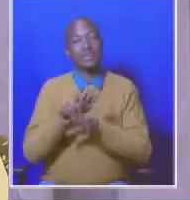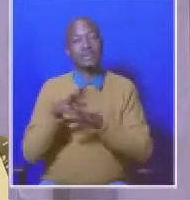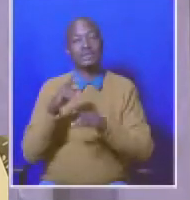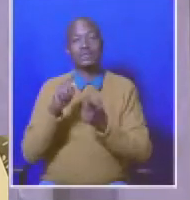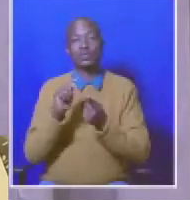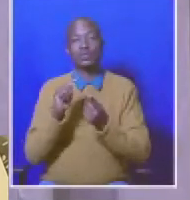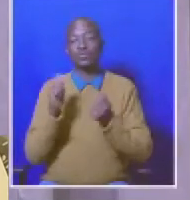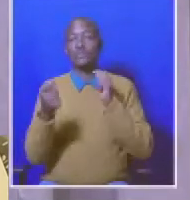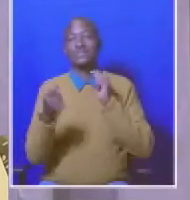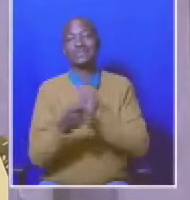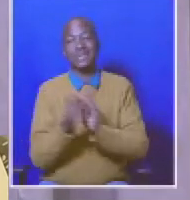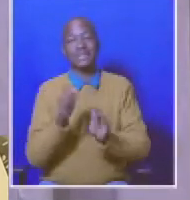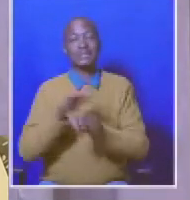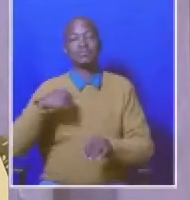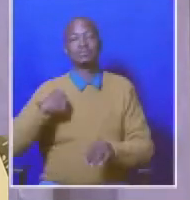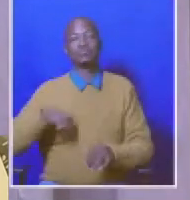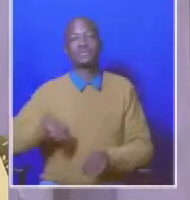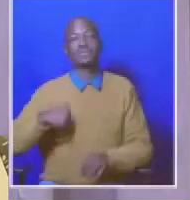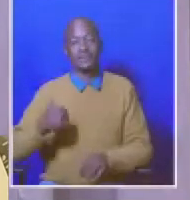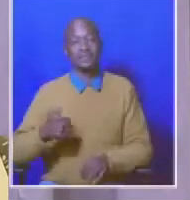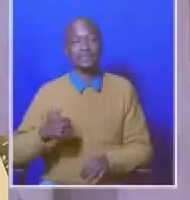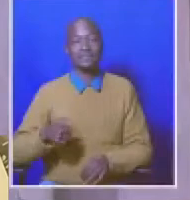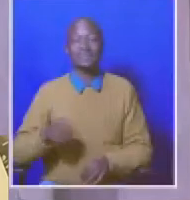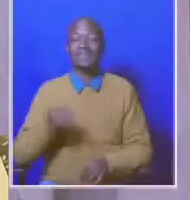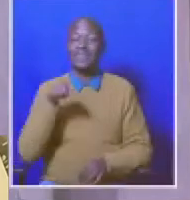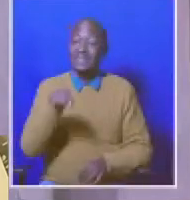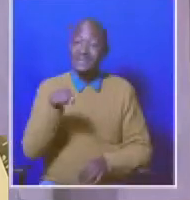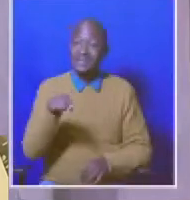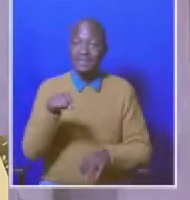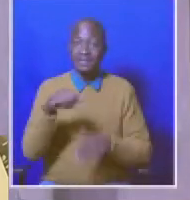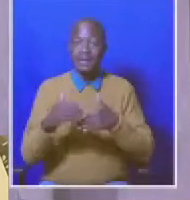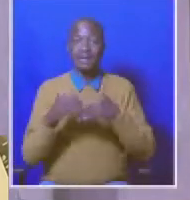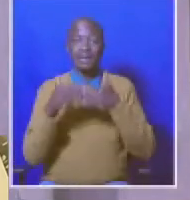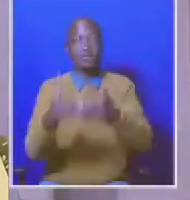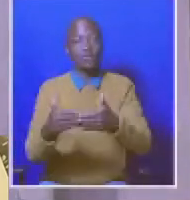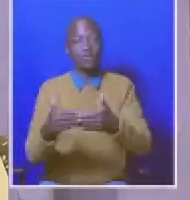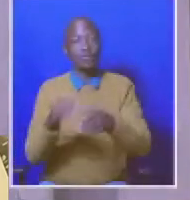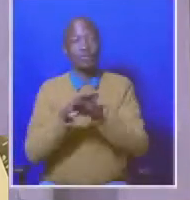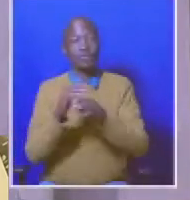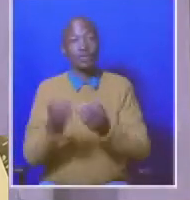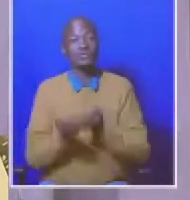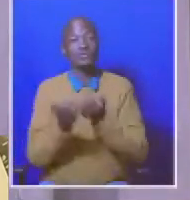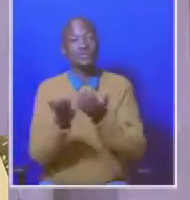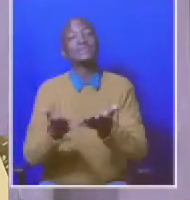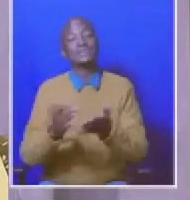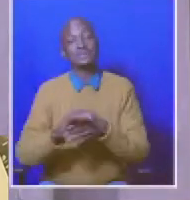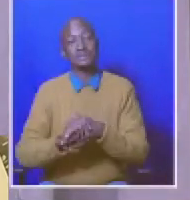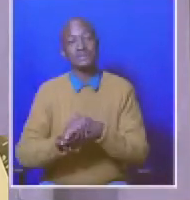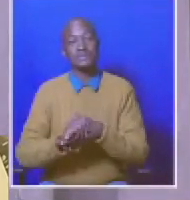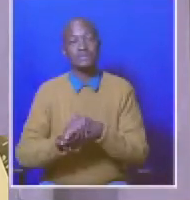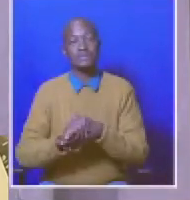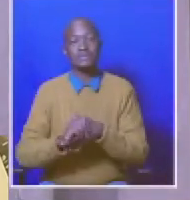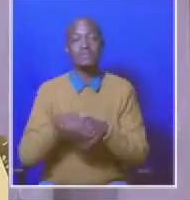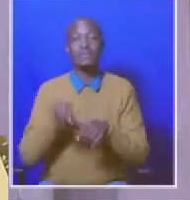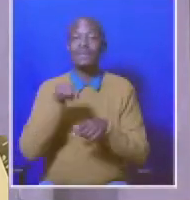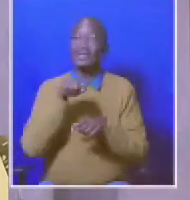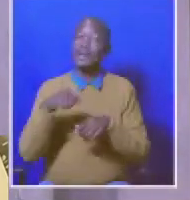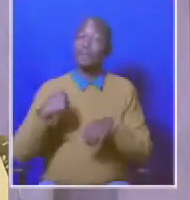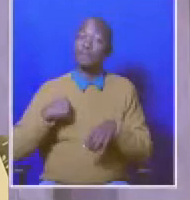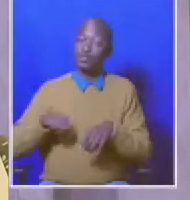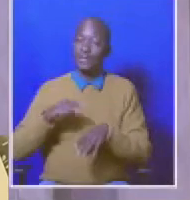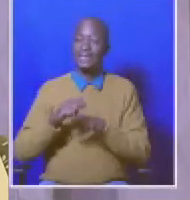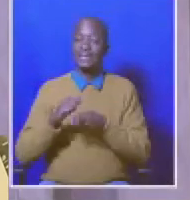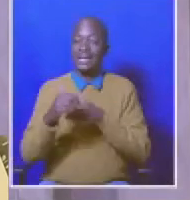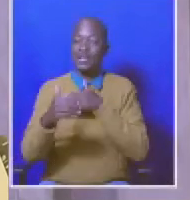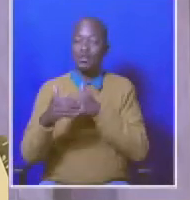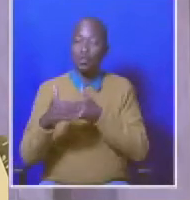around municipalities, because they are at the forefront of service delivery. Municipalities are the nearest